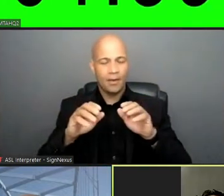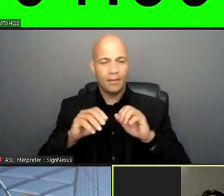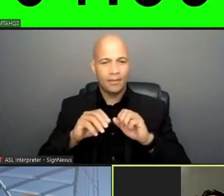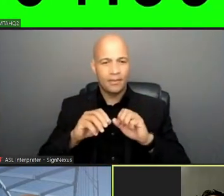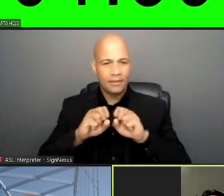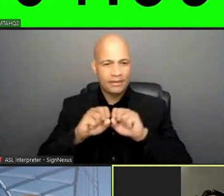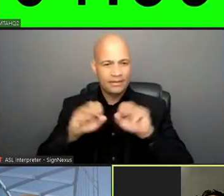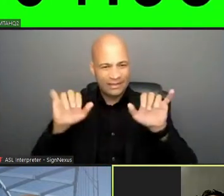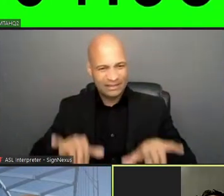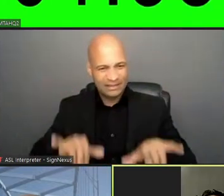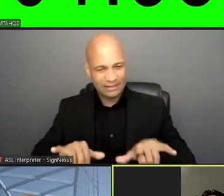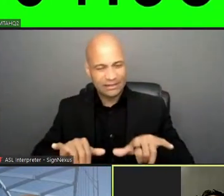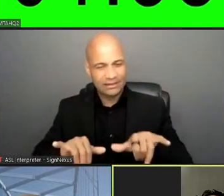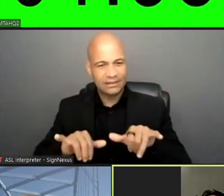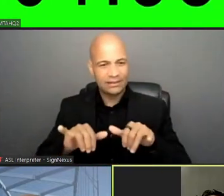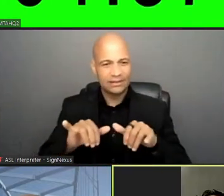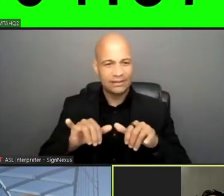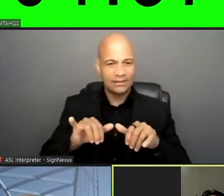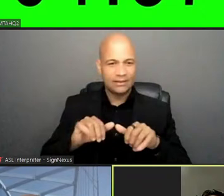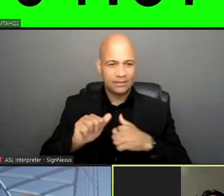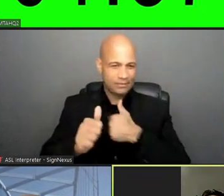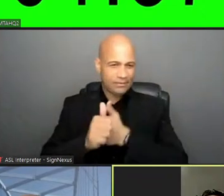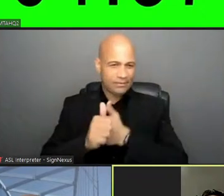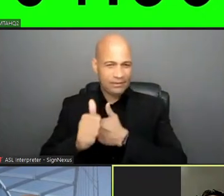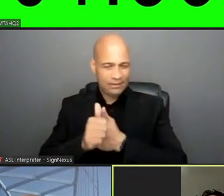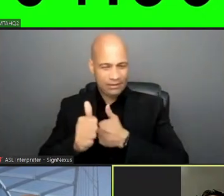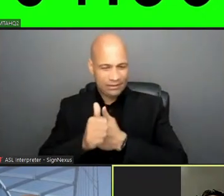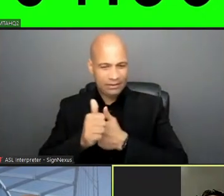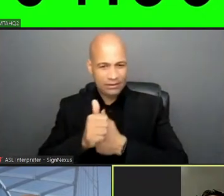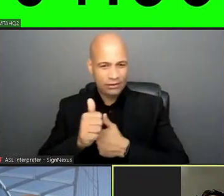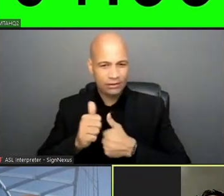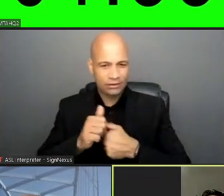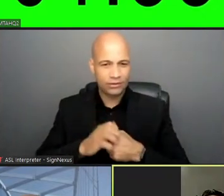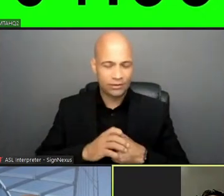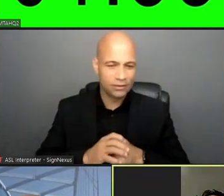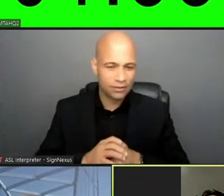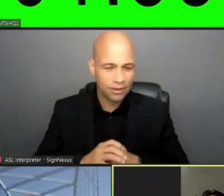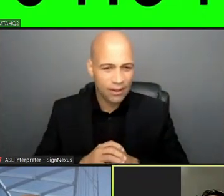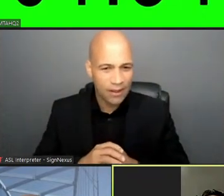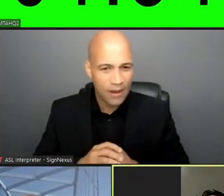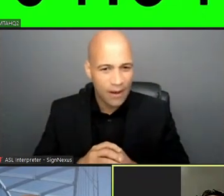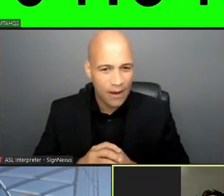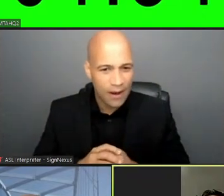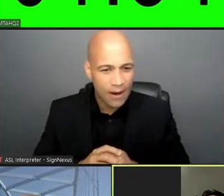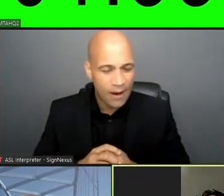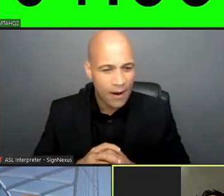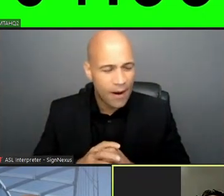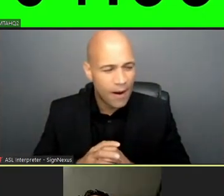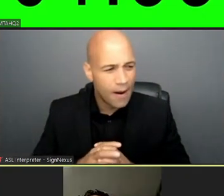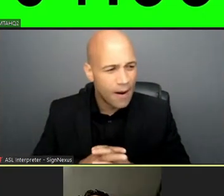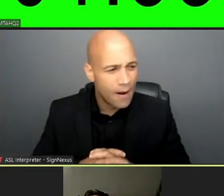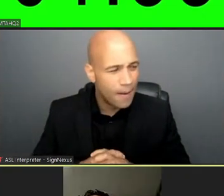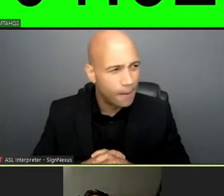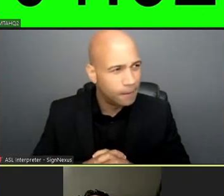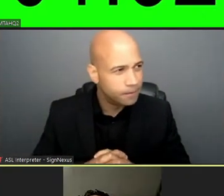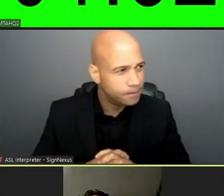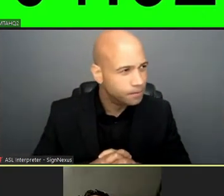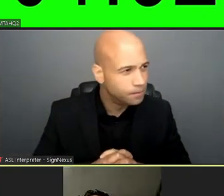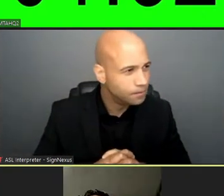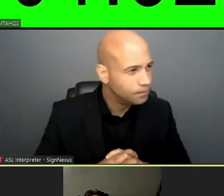safety that I've been in in the Western World um I've never experienced this